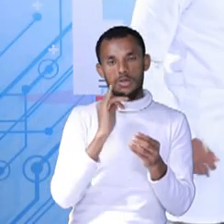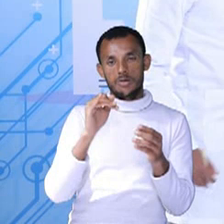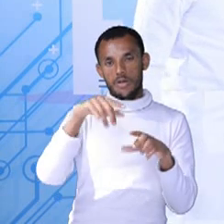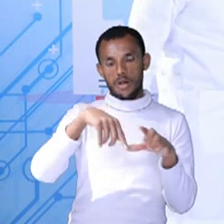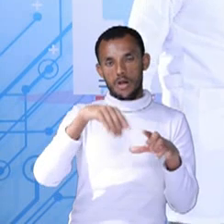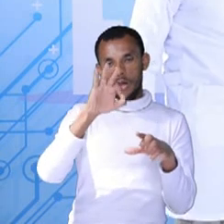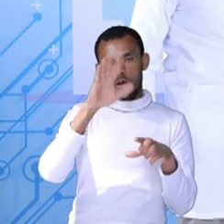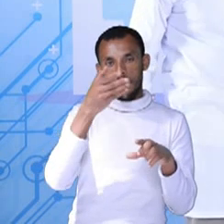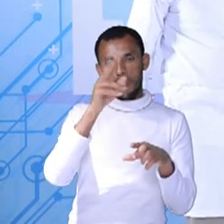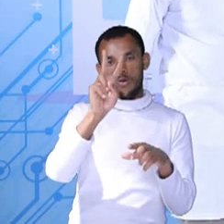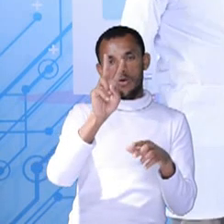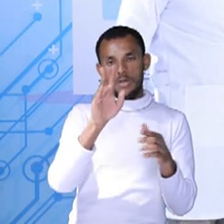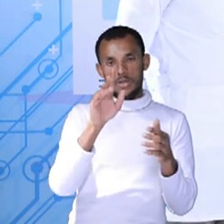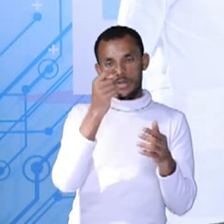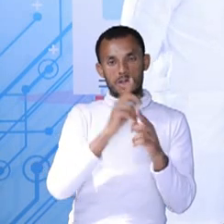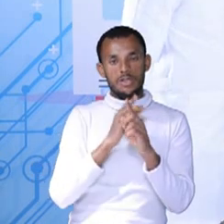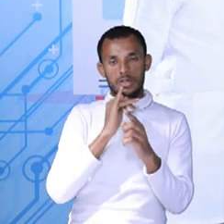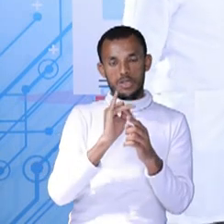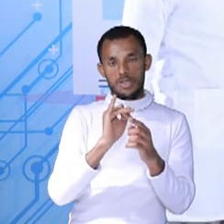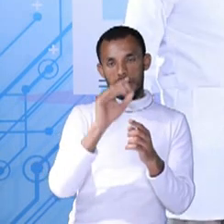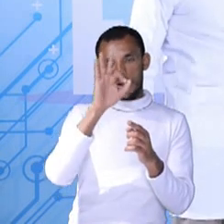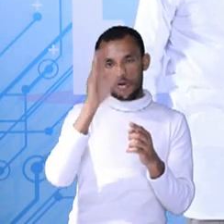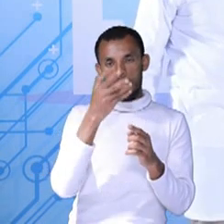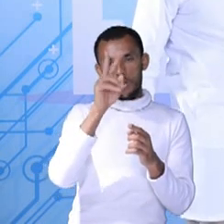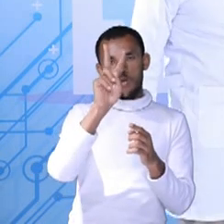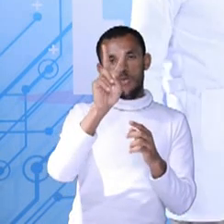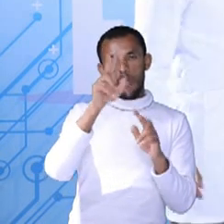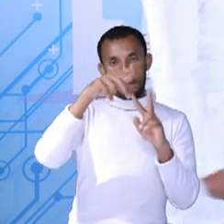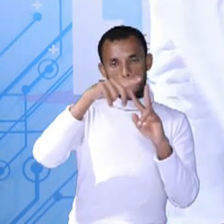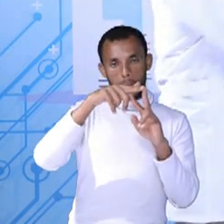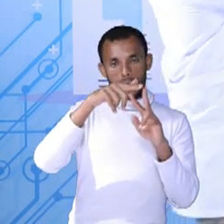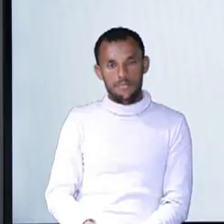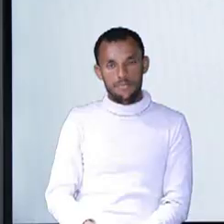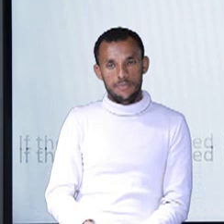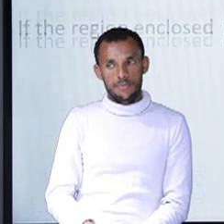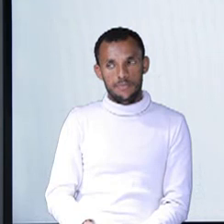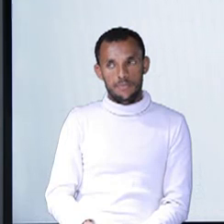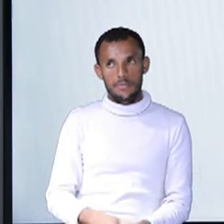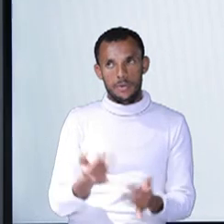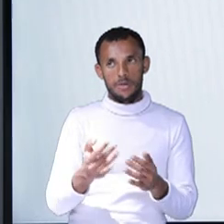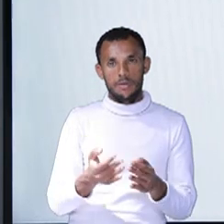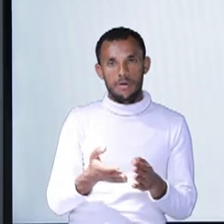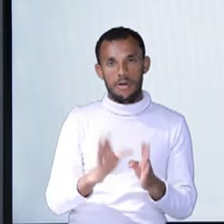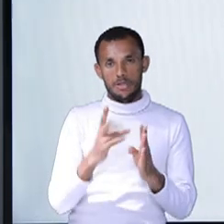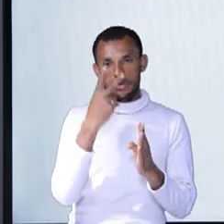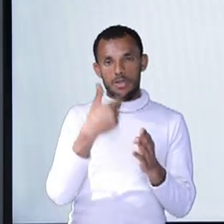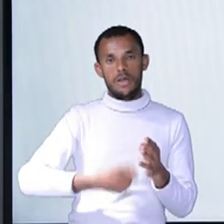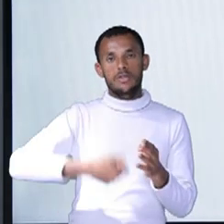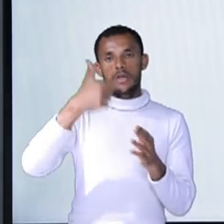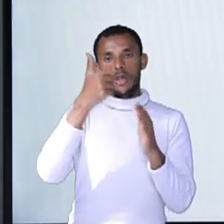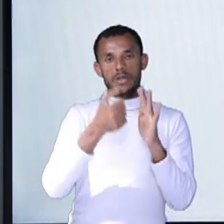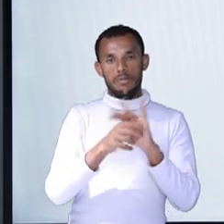over 2. So the answer will be this 9 over 2 pi cubic units. Now let's proceed to the other